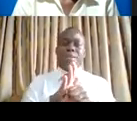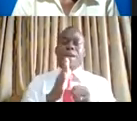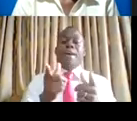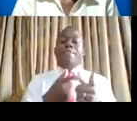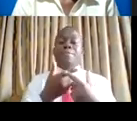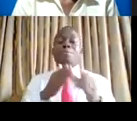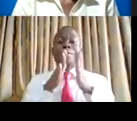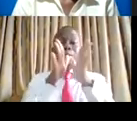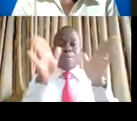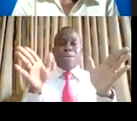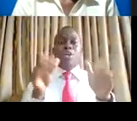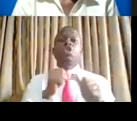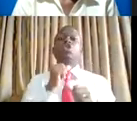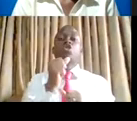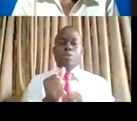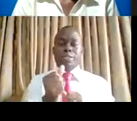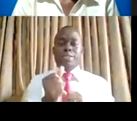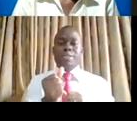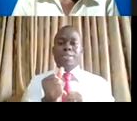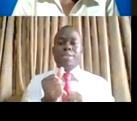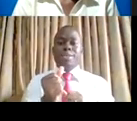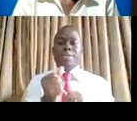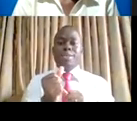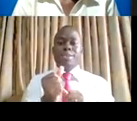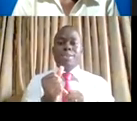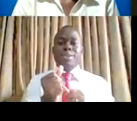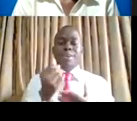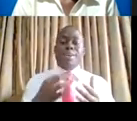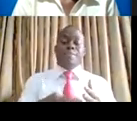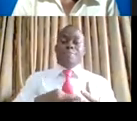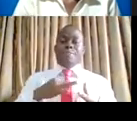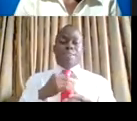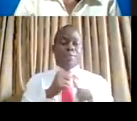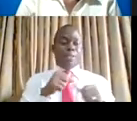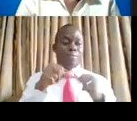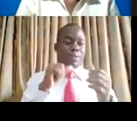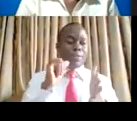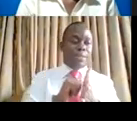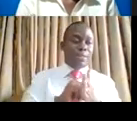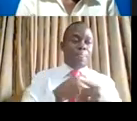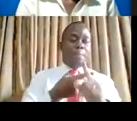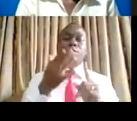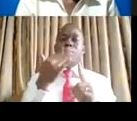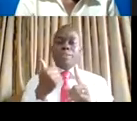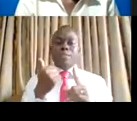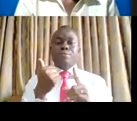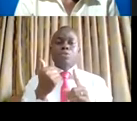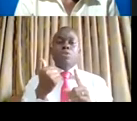may feel a bit left out. But I want to look at process issues